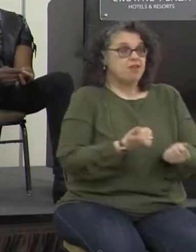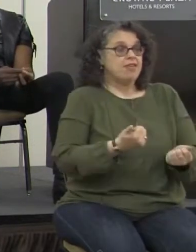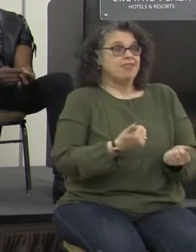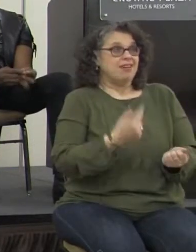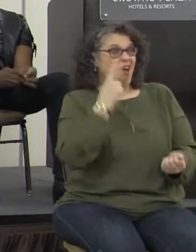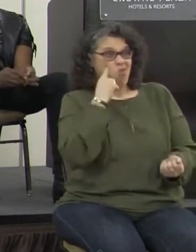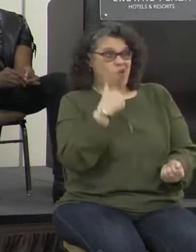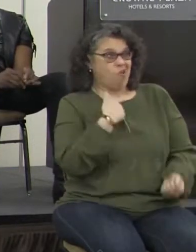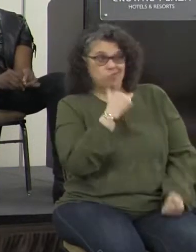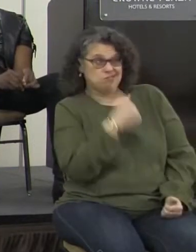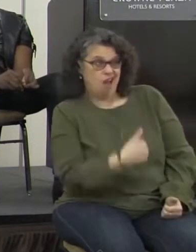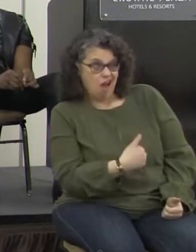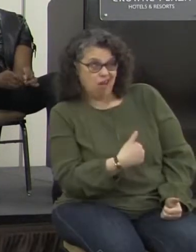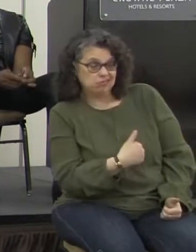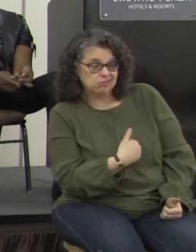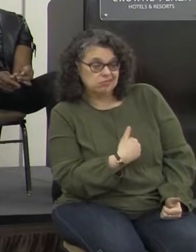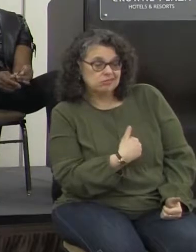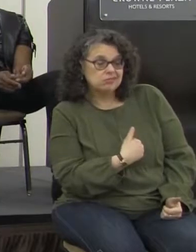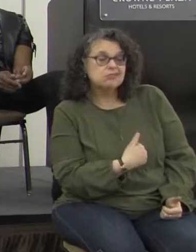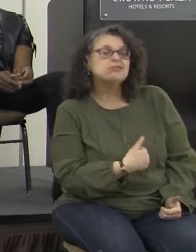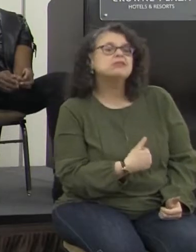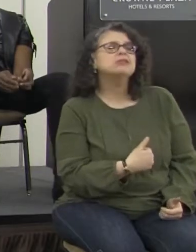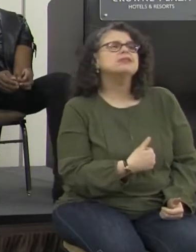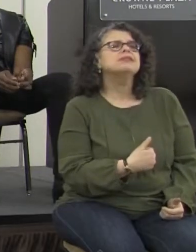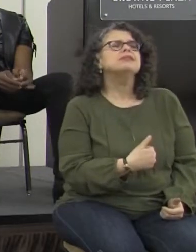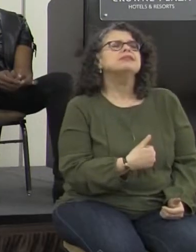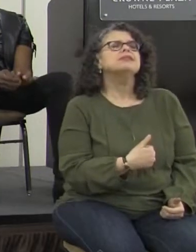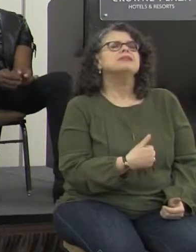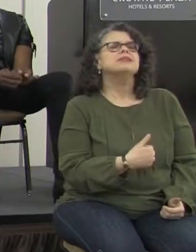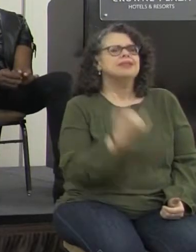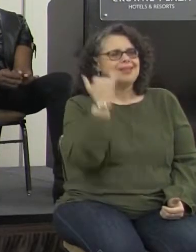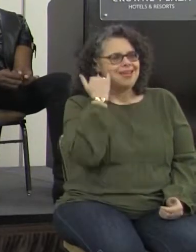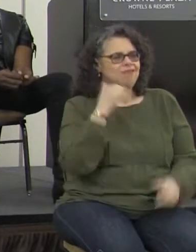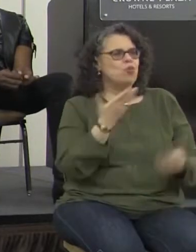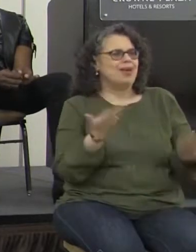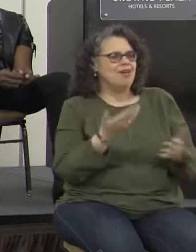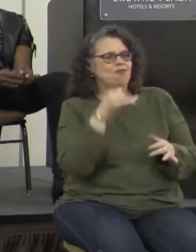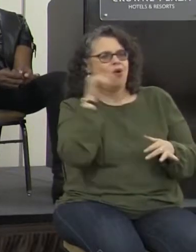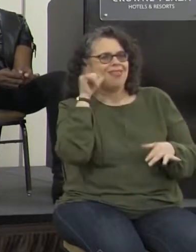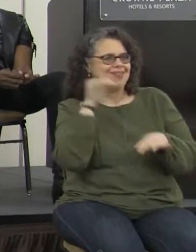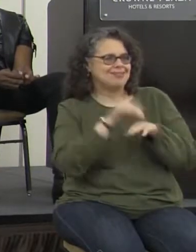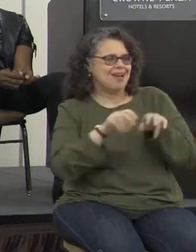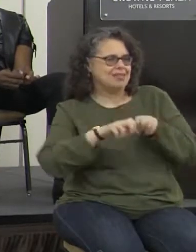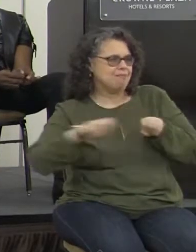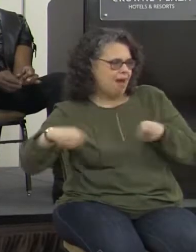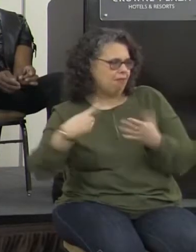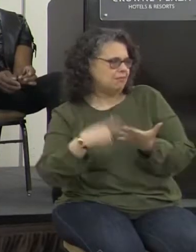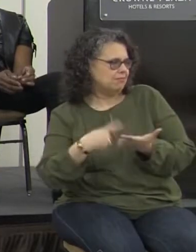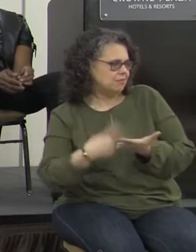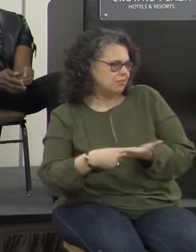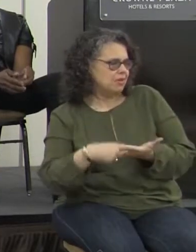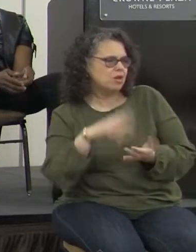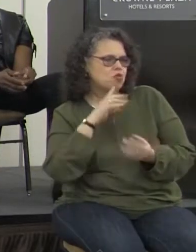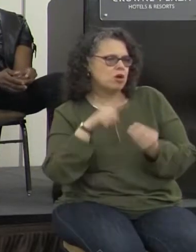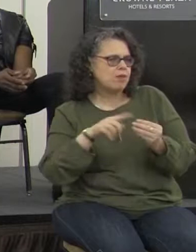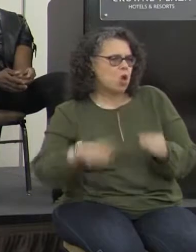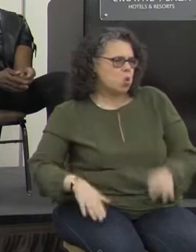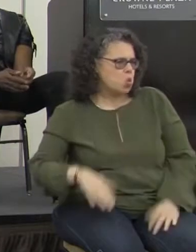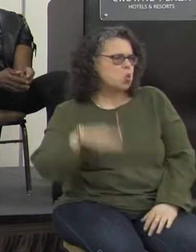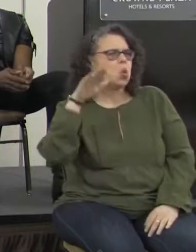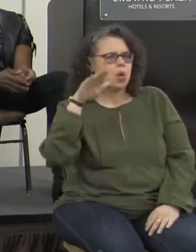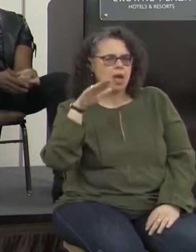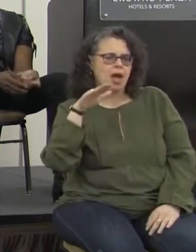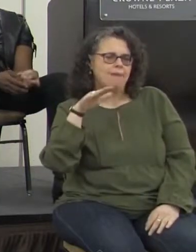was not. If you were in last night's panel, I talked a lot about growing up